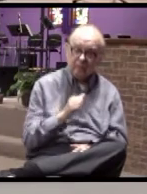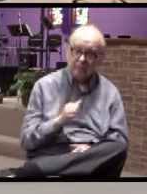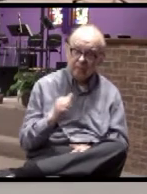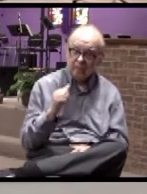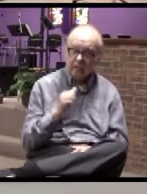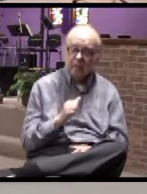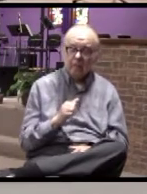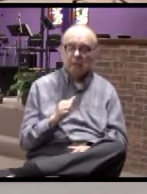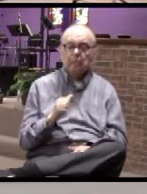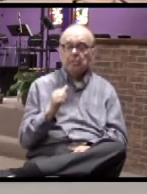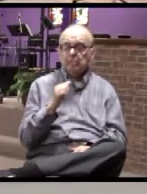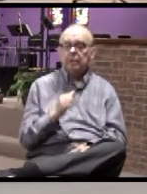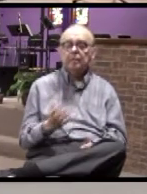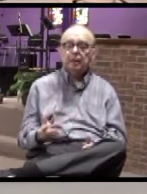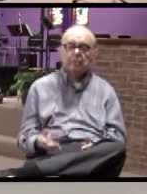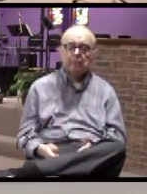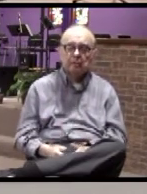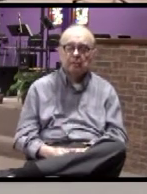inebriated,